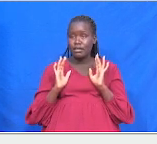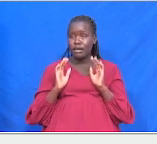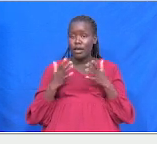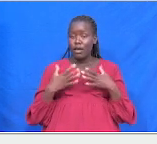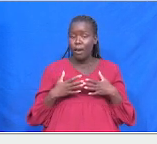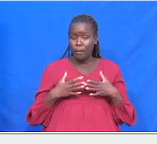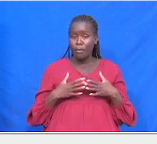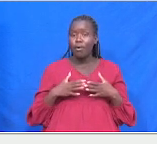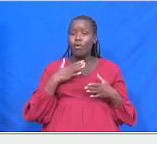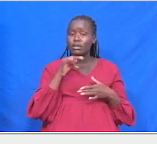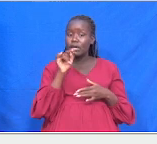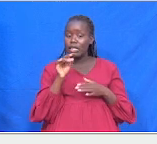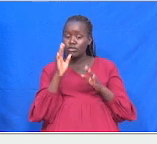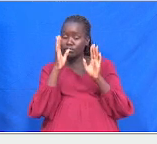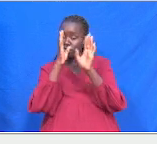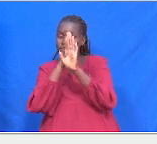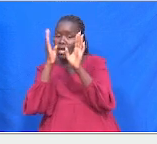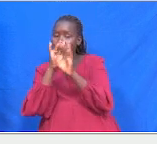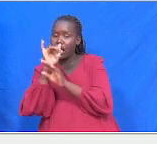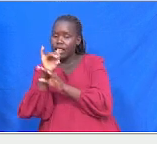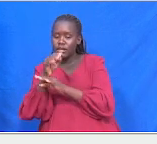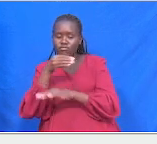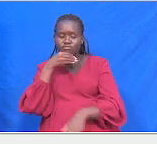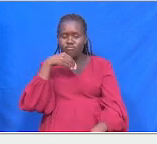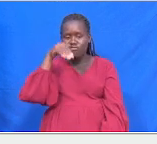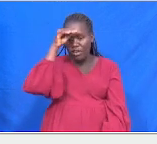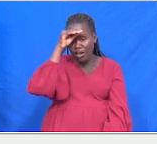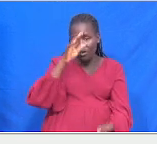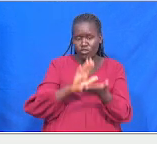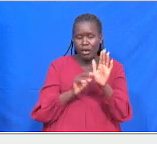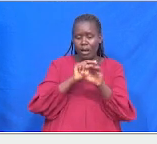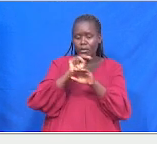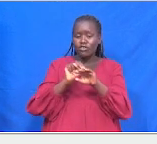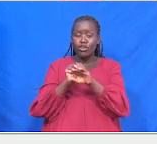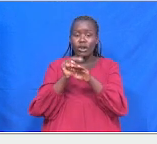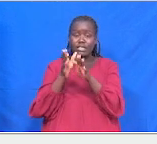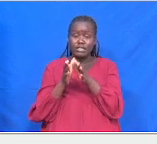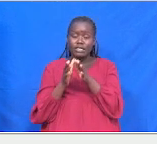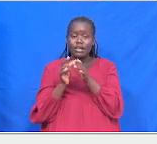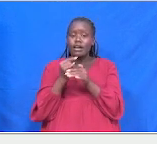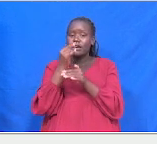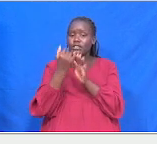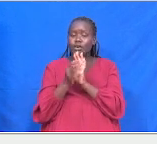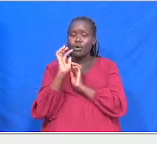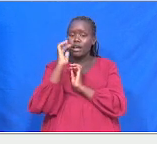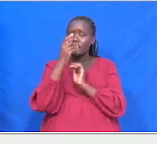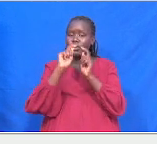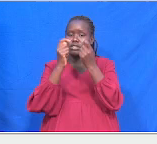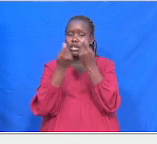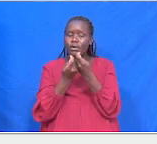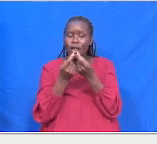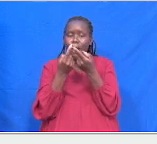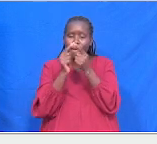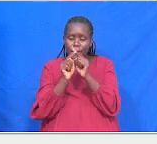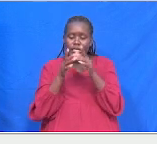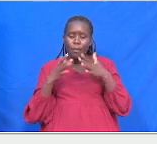want these things to be hidden so that they pretend to be nationalistic and say Rigathi Gachagua is tribal. But the people who